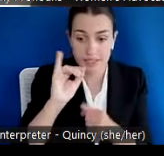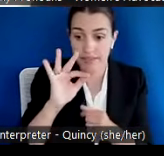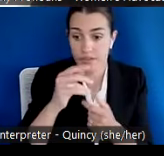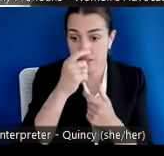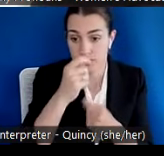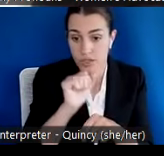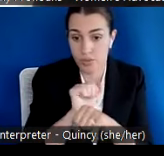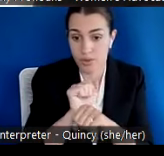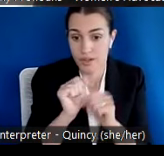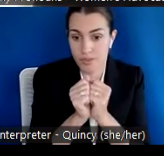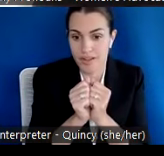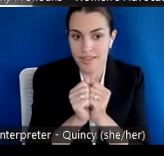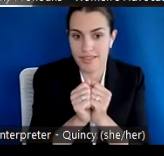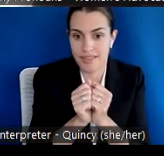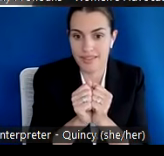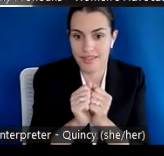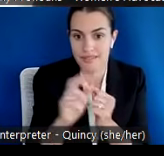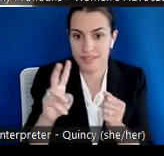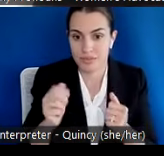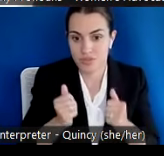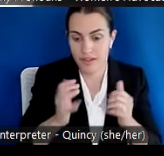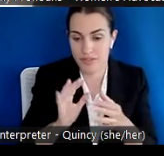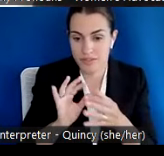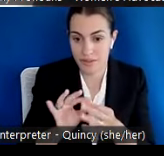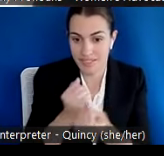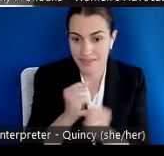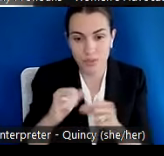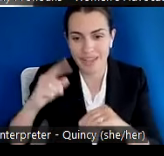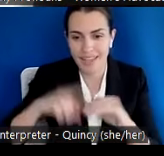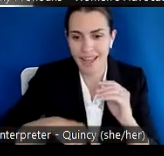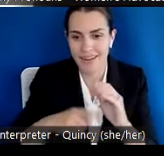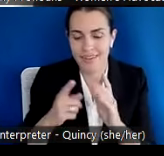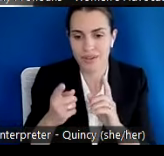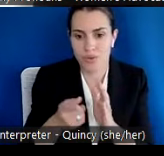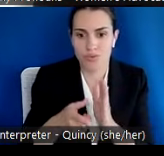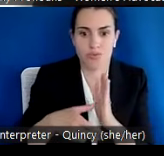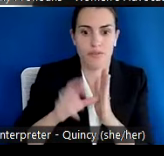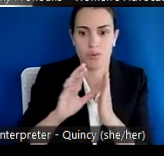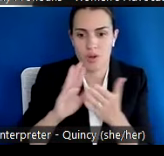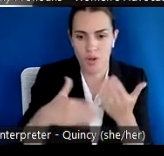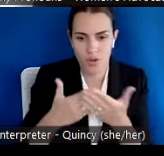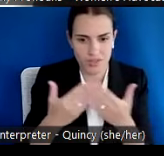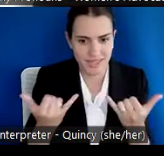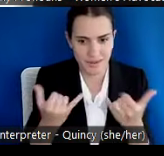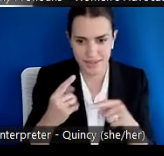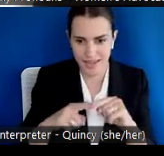promoting safety. We don't have time to go over all of it today, but please check out that link. But one specific consideration that I wanted